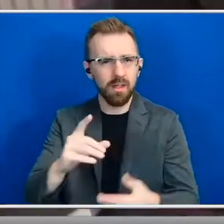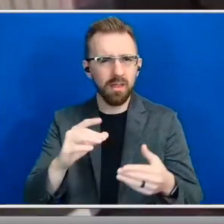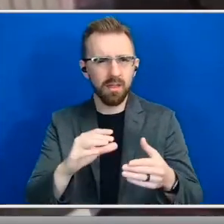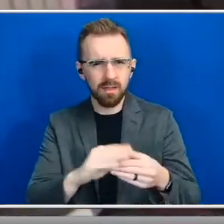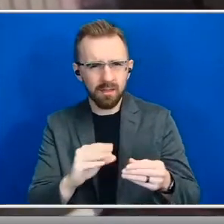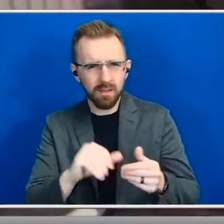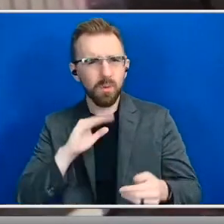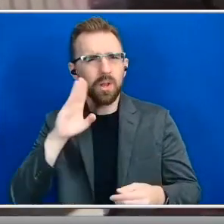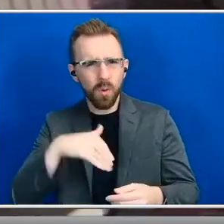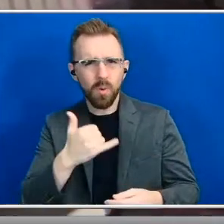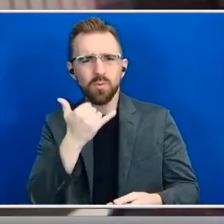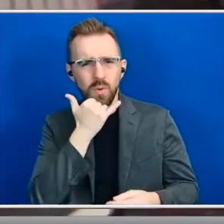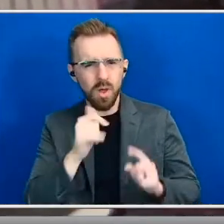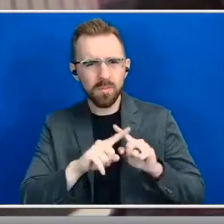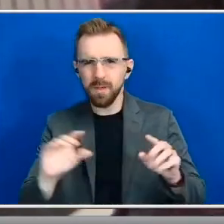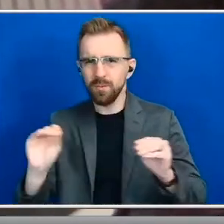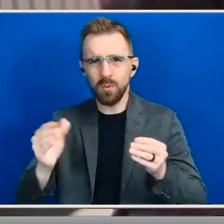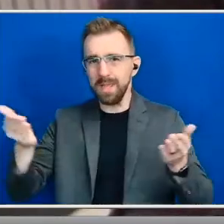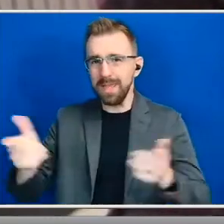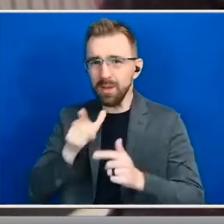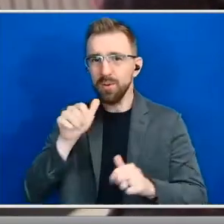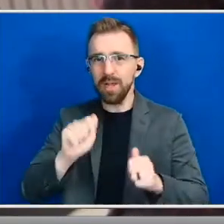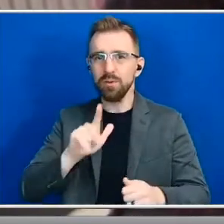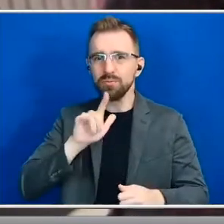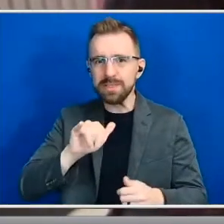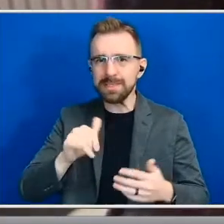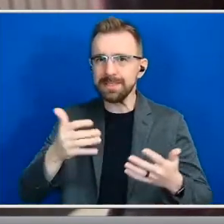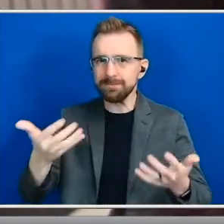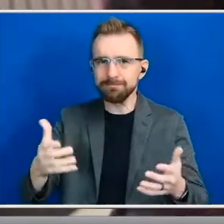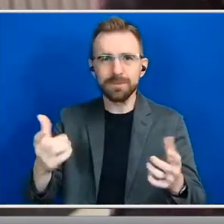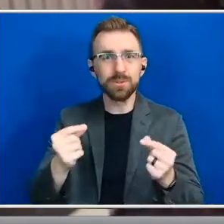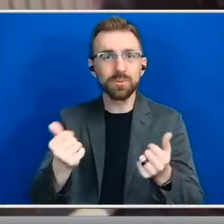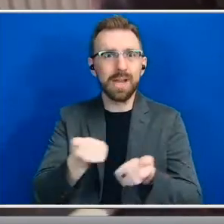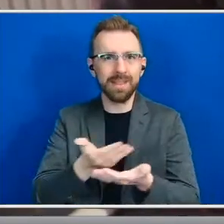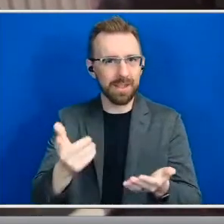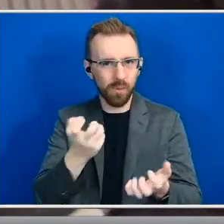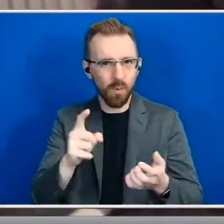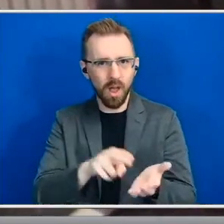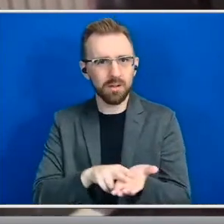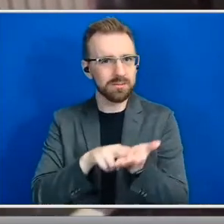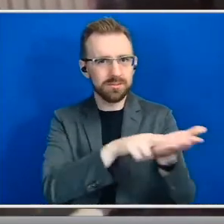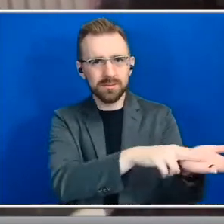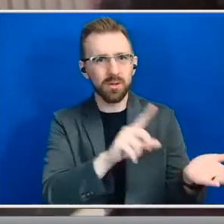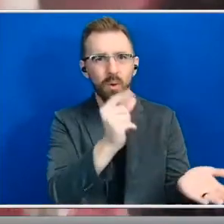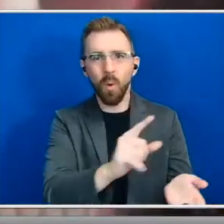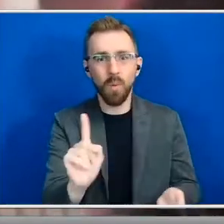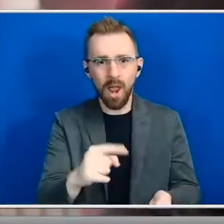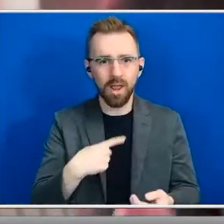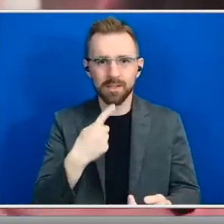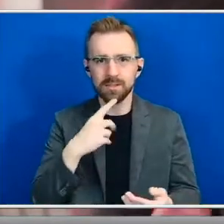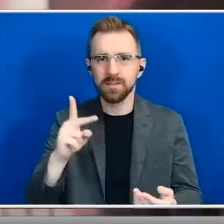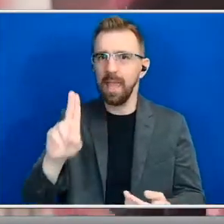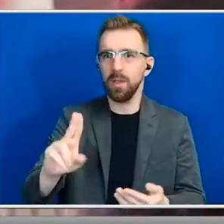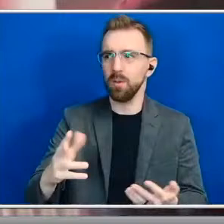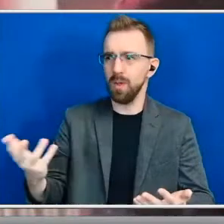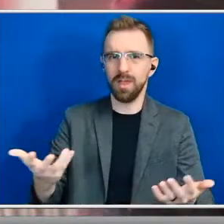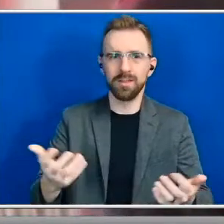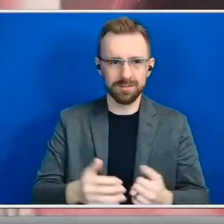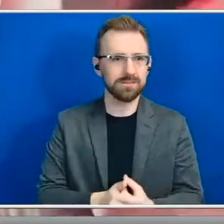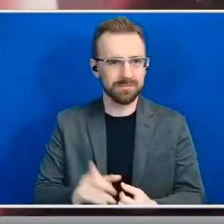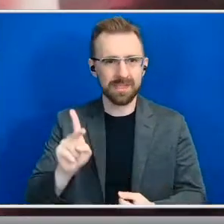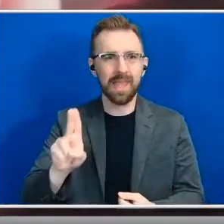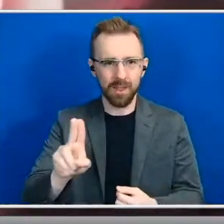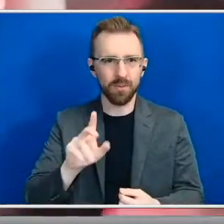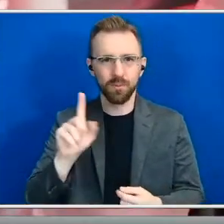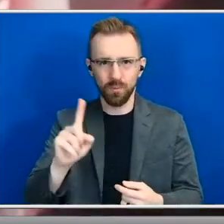but there's nobody here that can really do anything. Where do you want to go? And I immediately said KU. And KU was where we wanted to